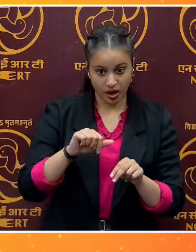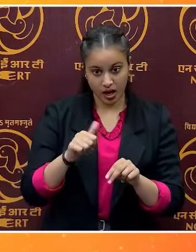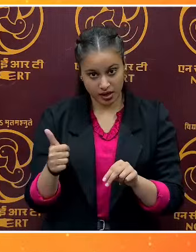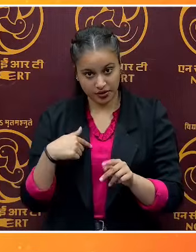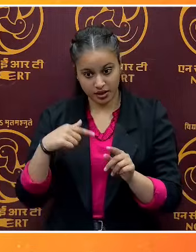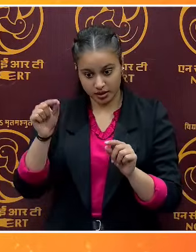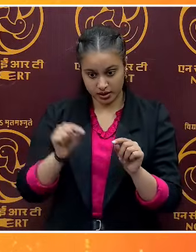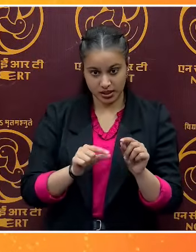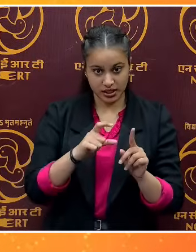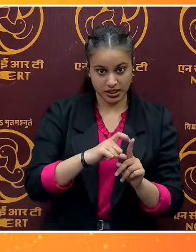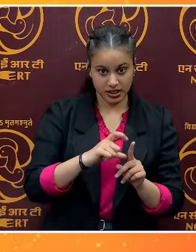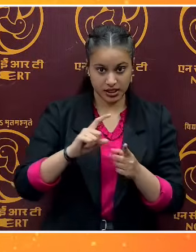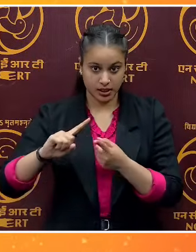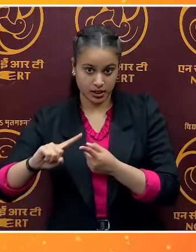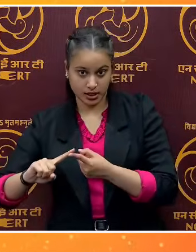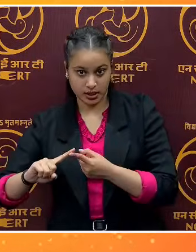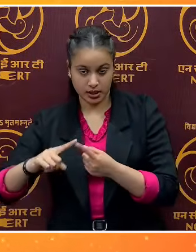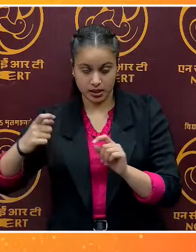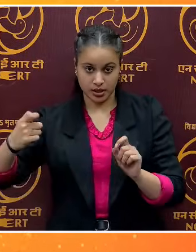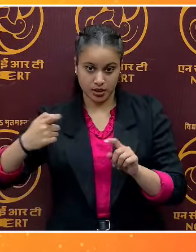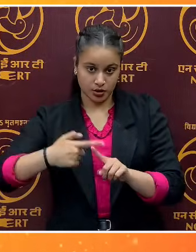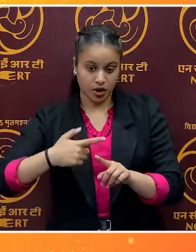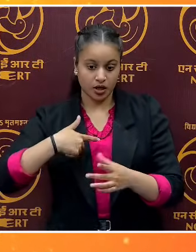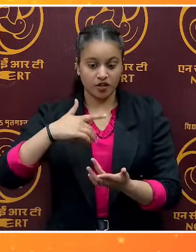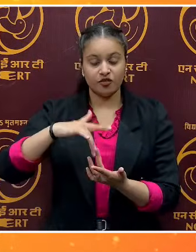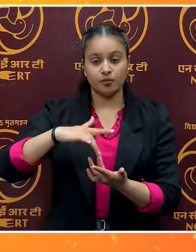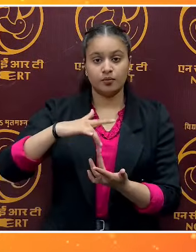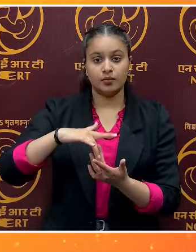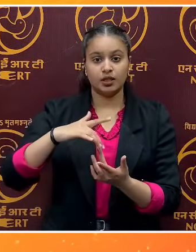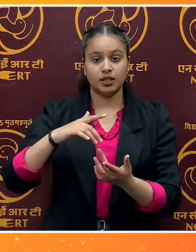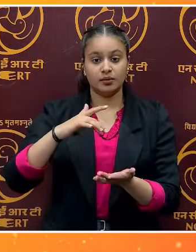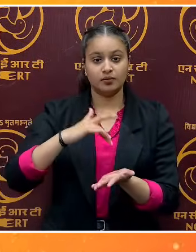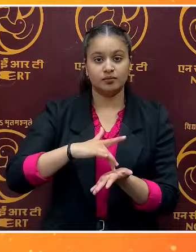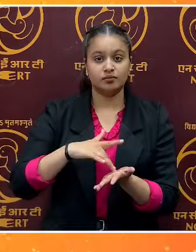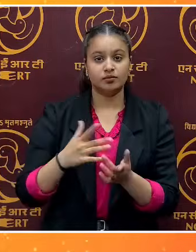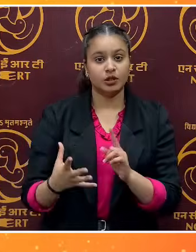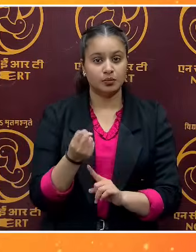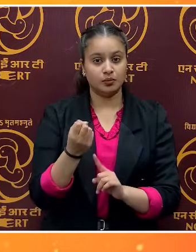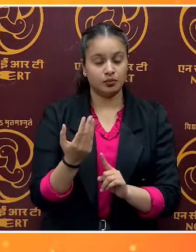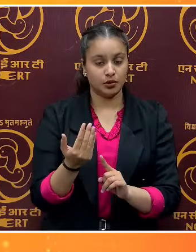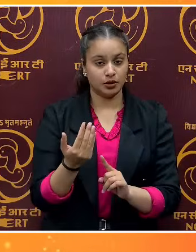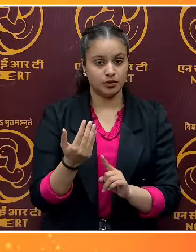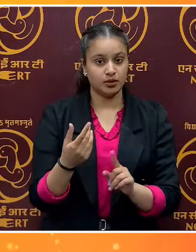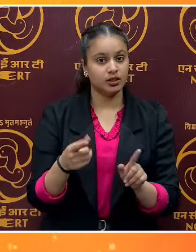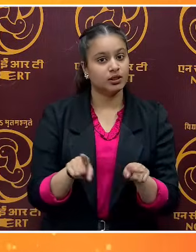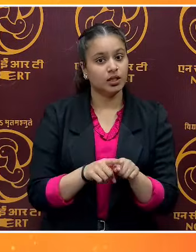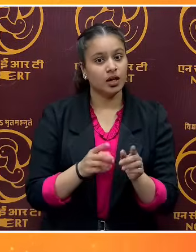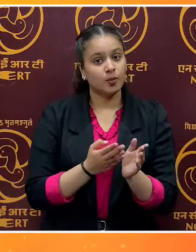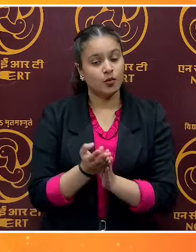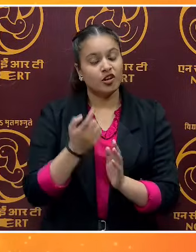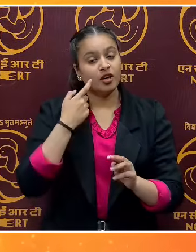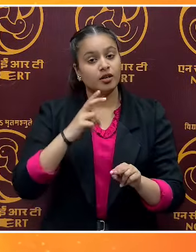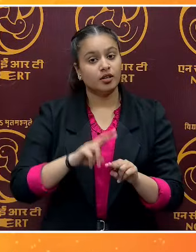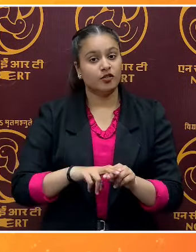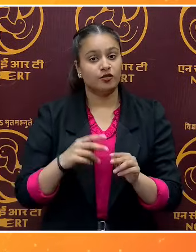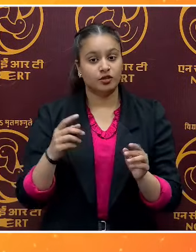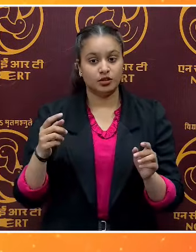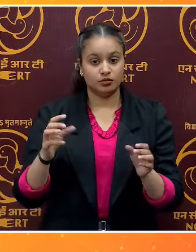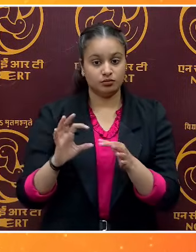diagonal DE, I can get the center of this particular square. Likewise, if I join